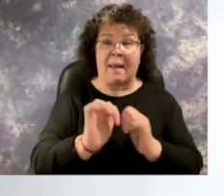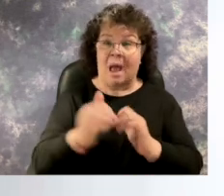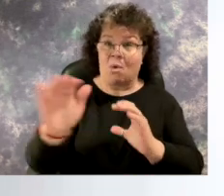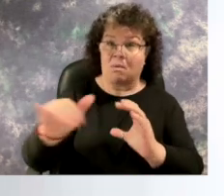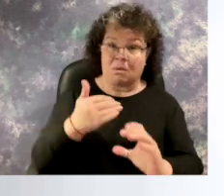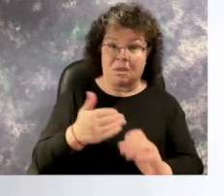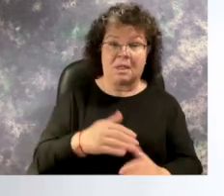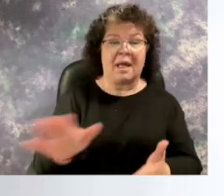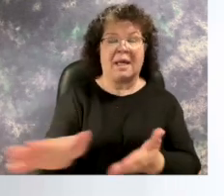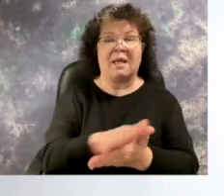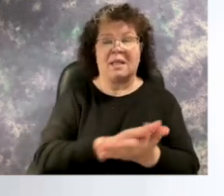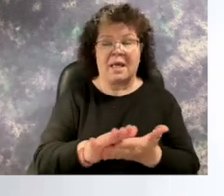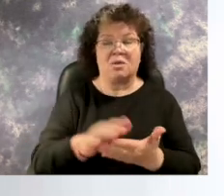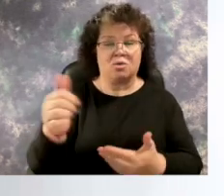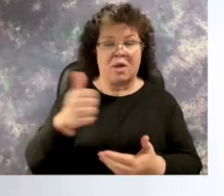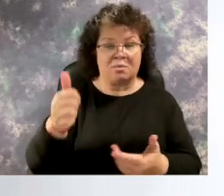Incentives at